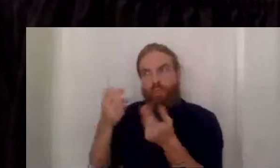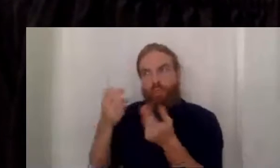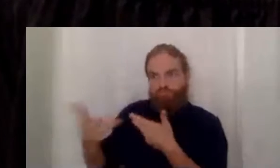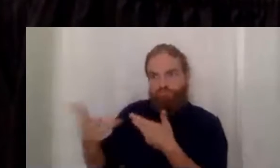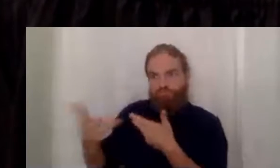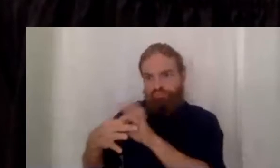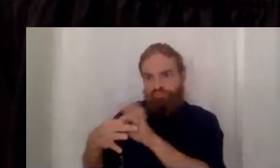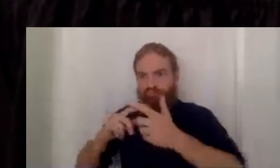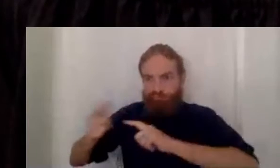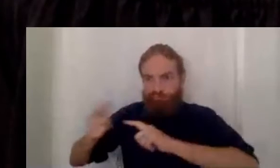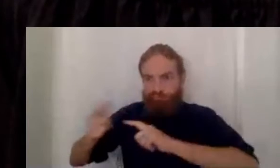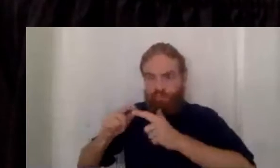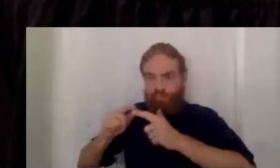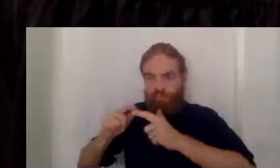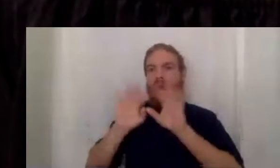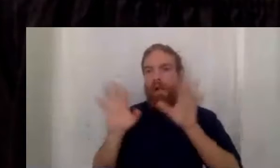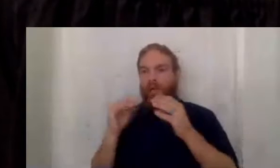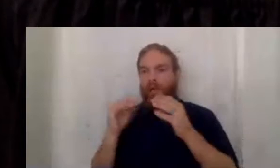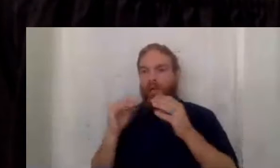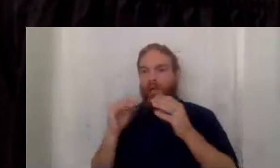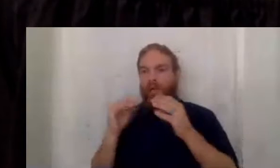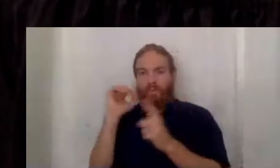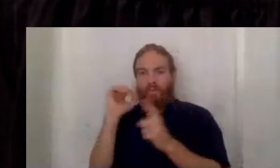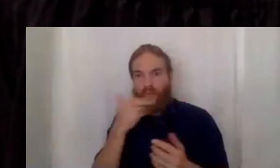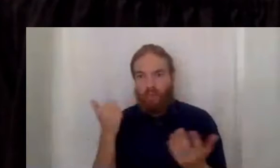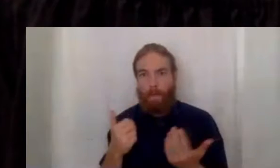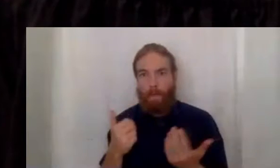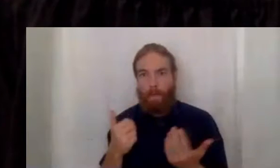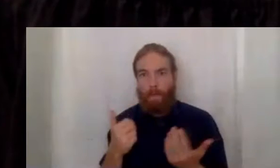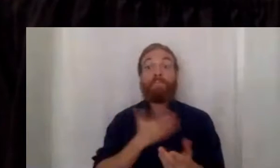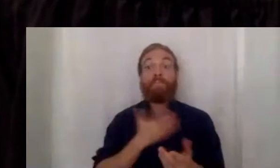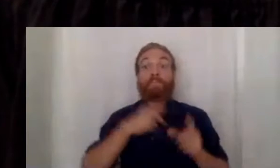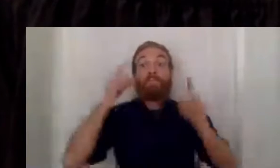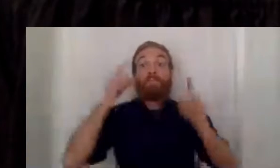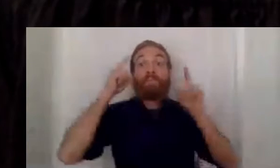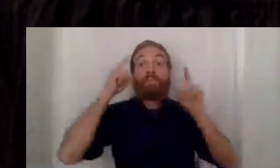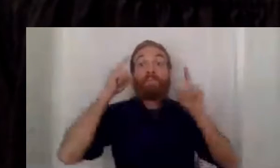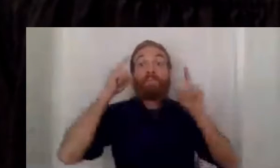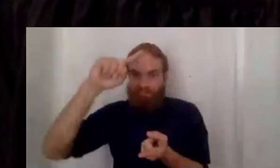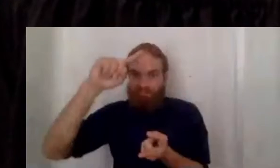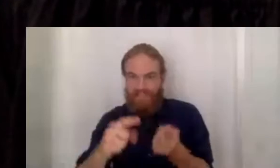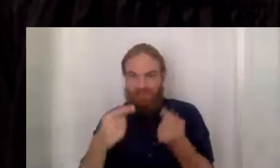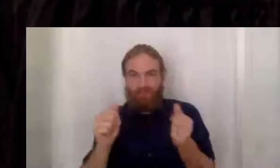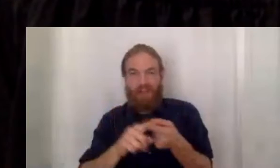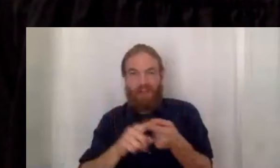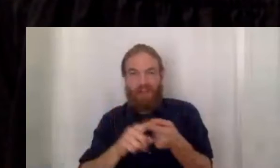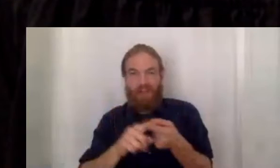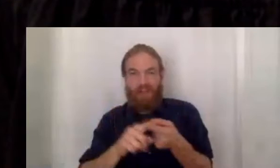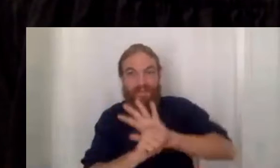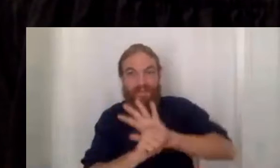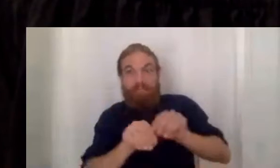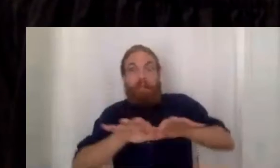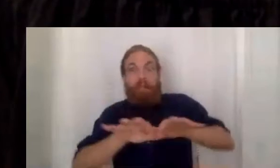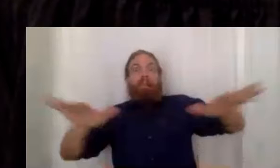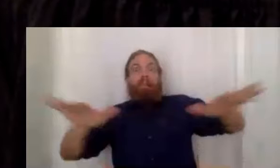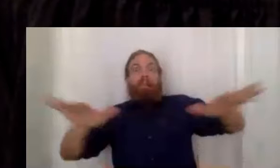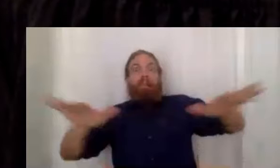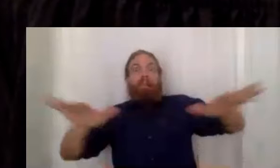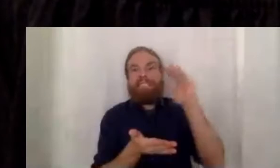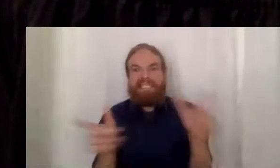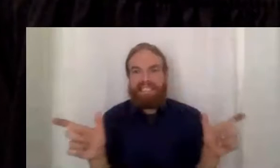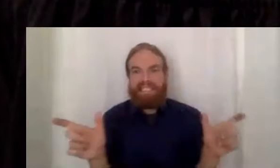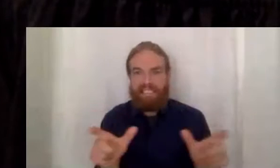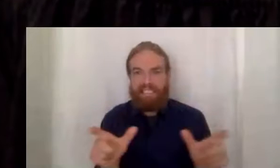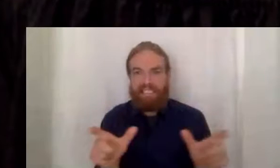areas, and then that means that there's a narrower scope for quarantine as it relates to exposure. So that's what we're seeing too. If we're